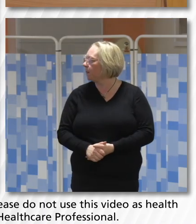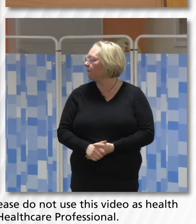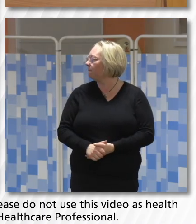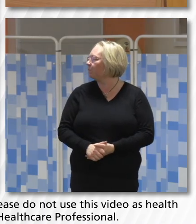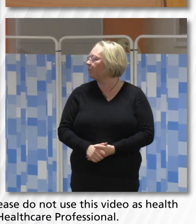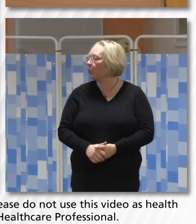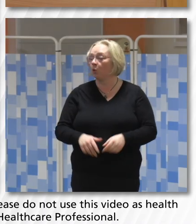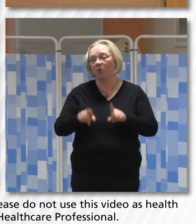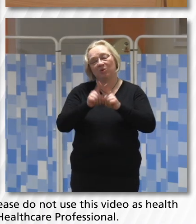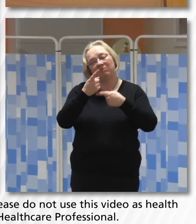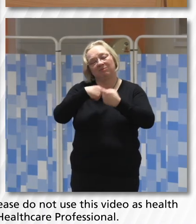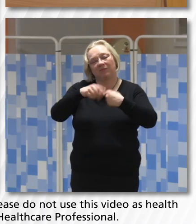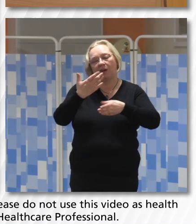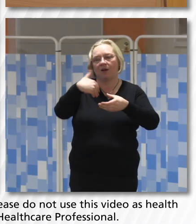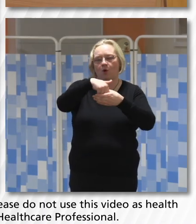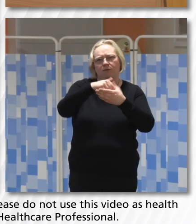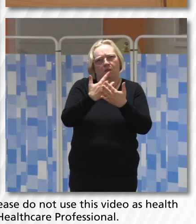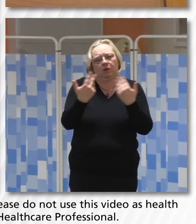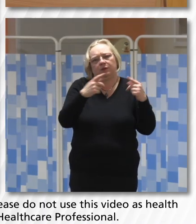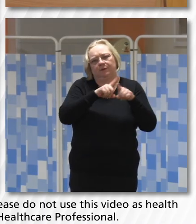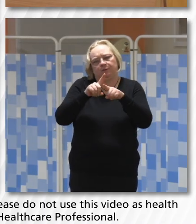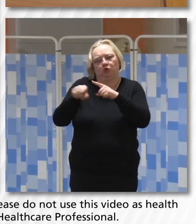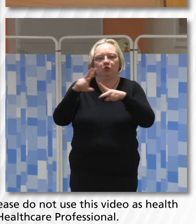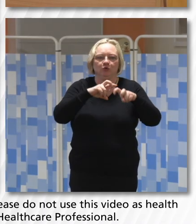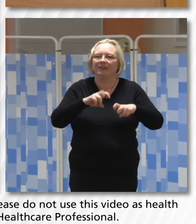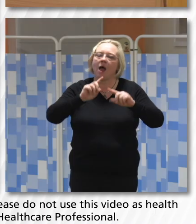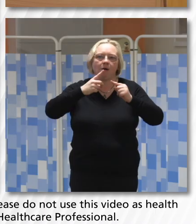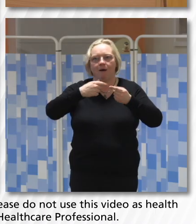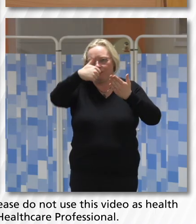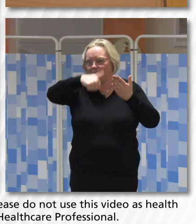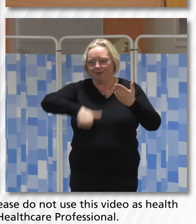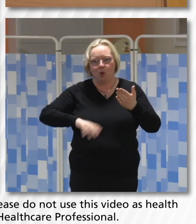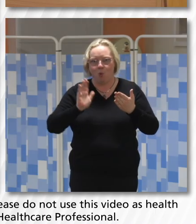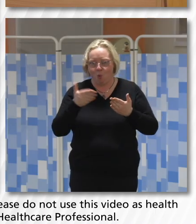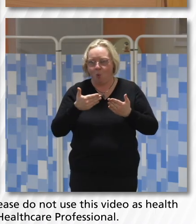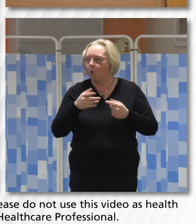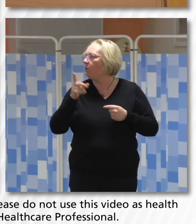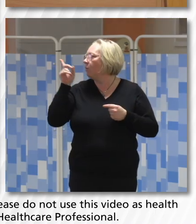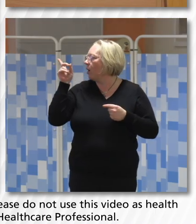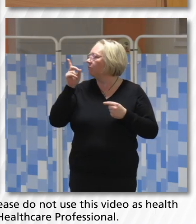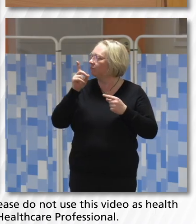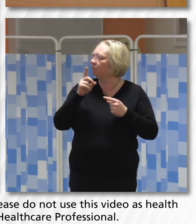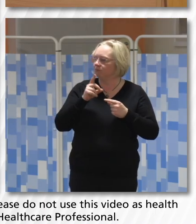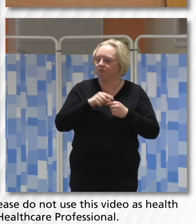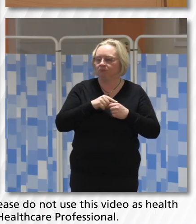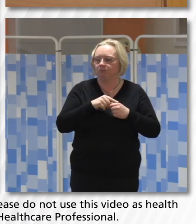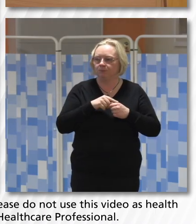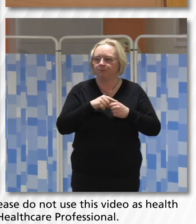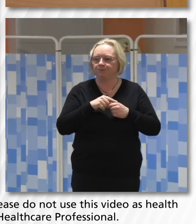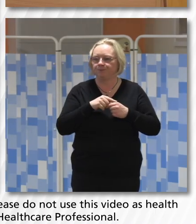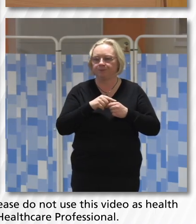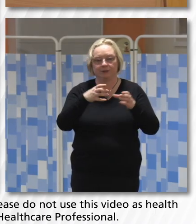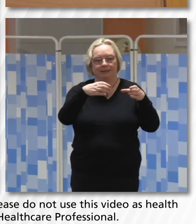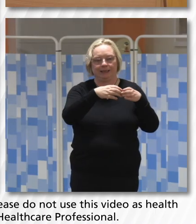of different research projects, and there wasn't going to be enough space to put all the ones that we'd been part of on here. But the team